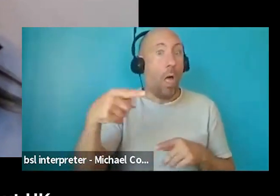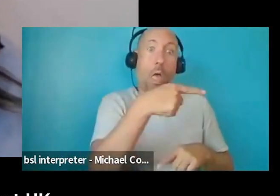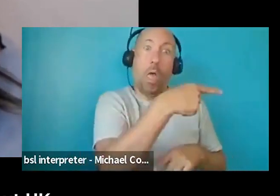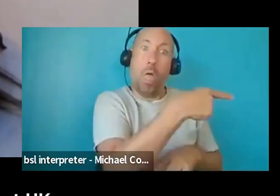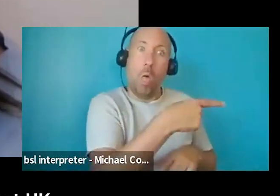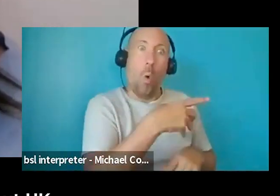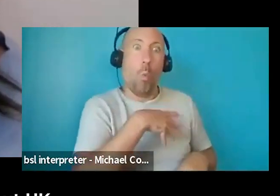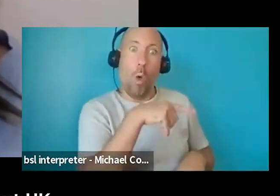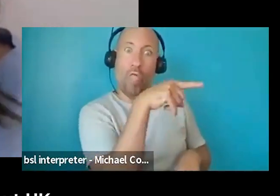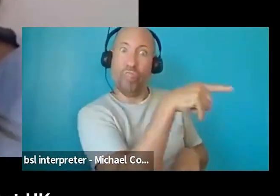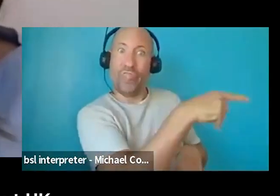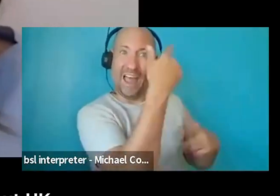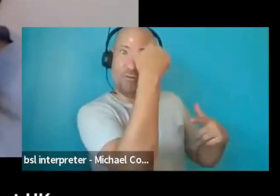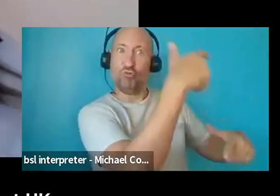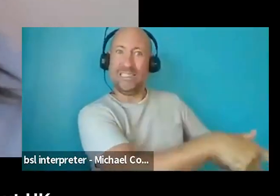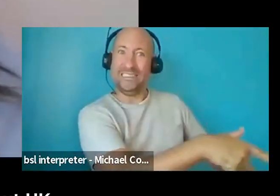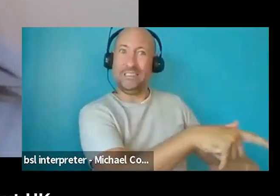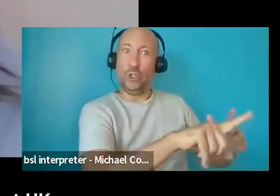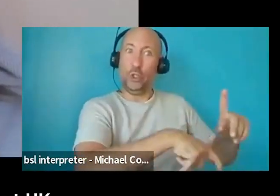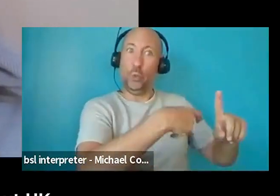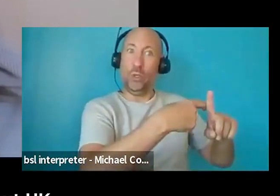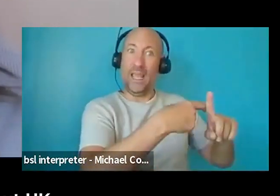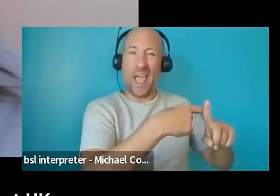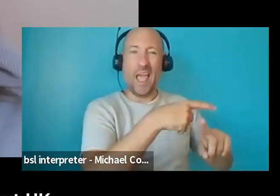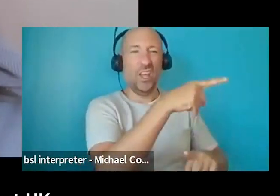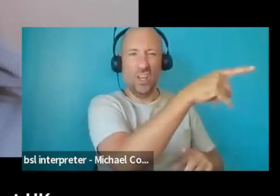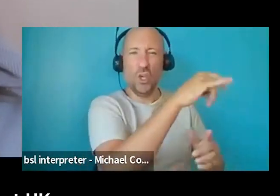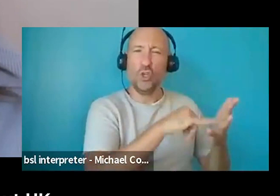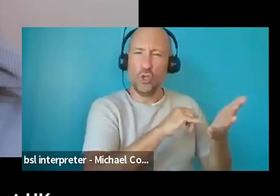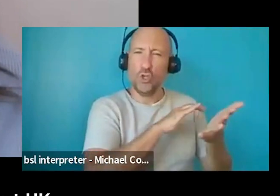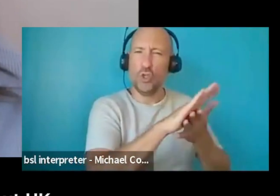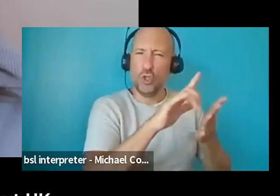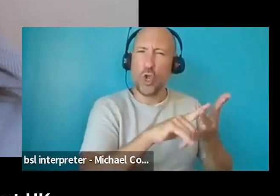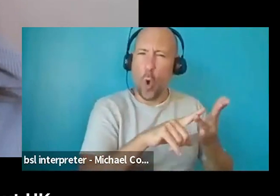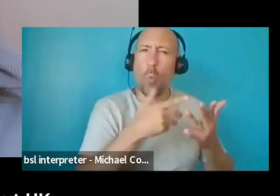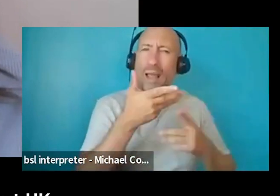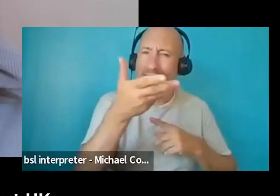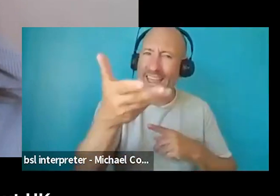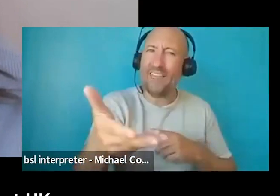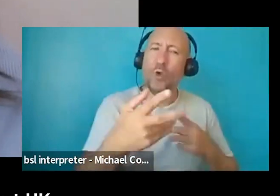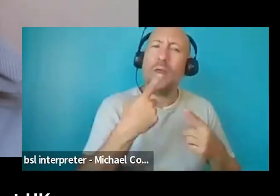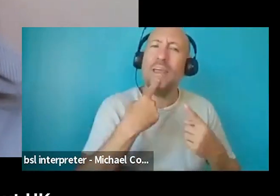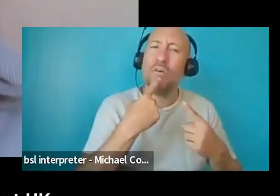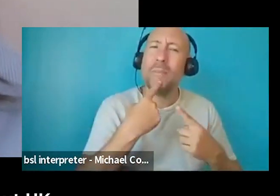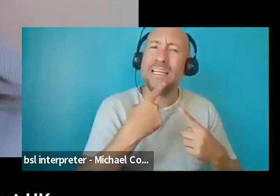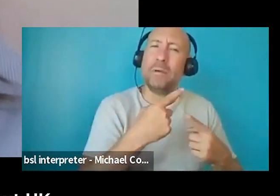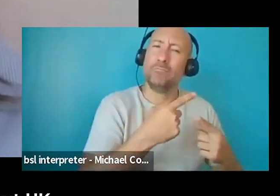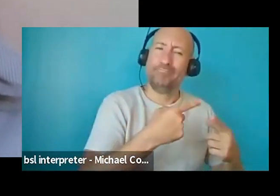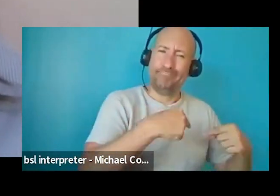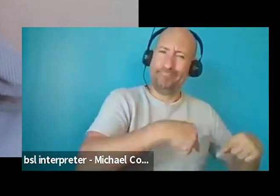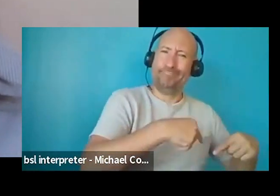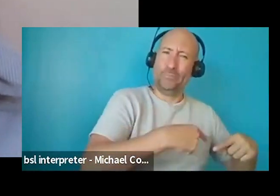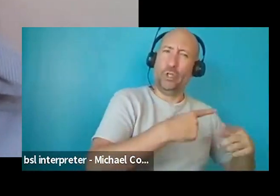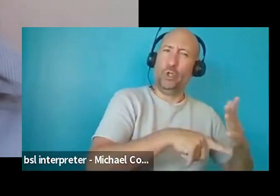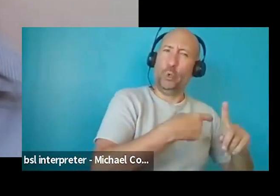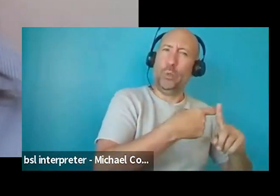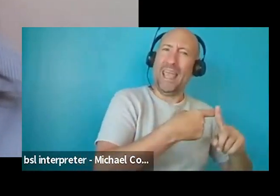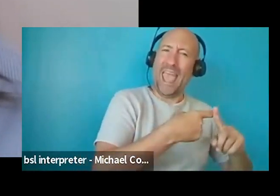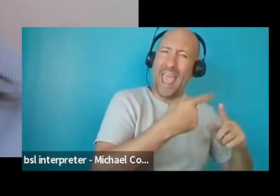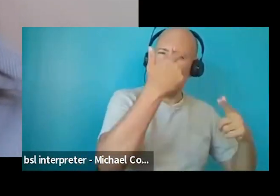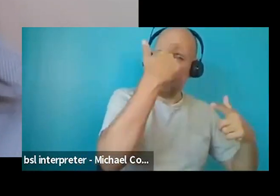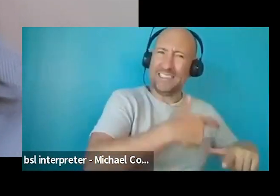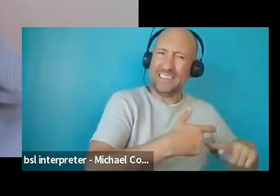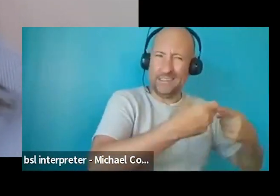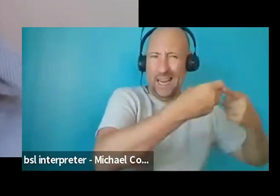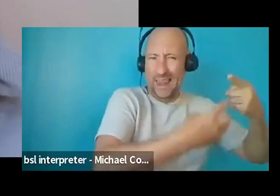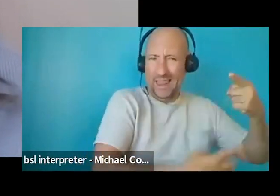UK. And you can ask Sho for information about UK organizations participating as residencies.